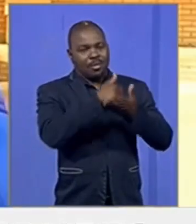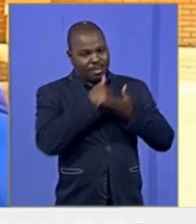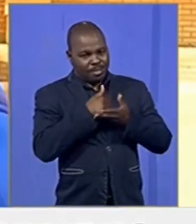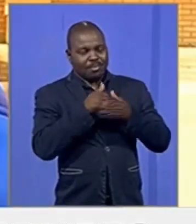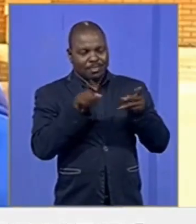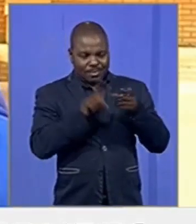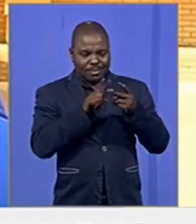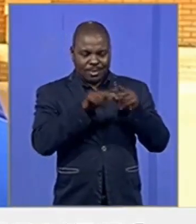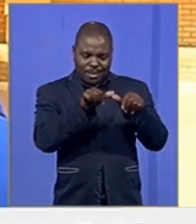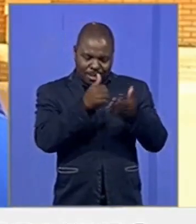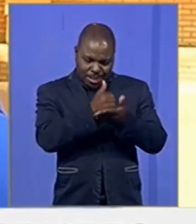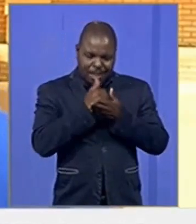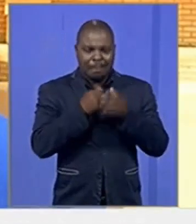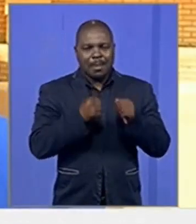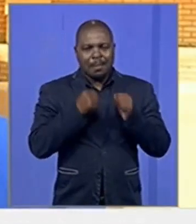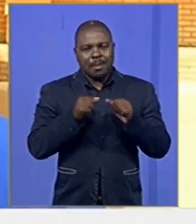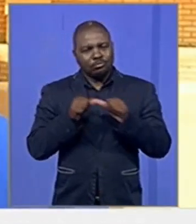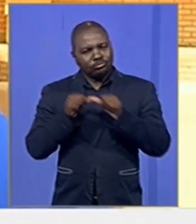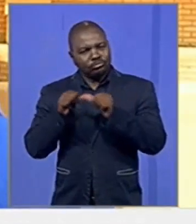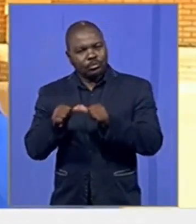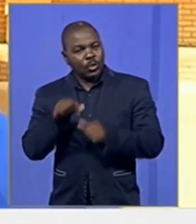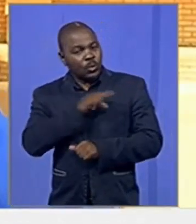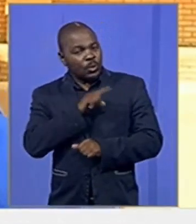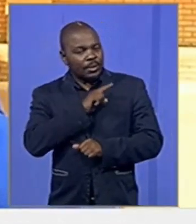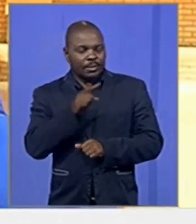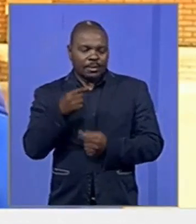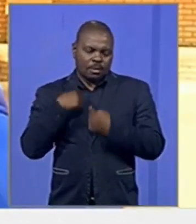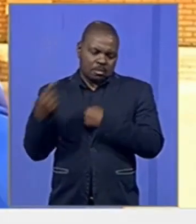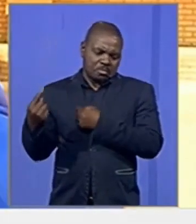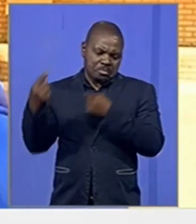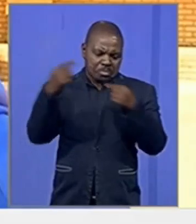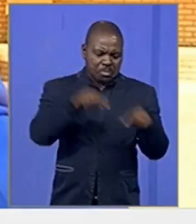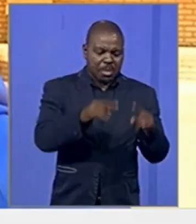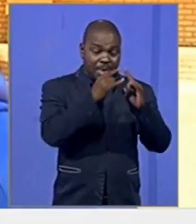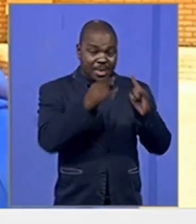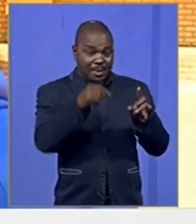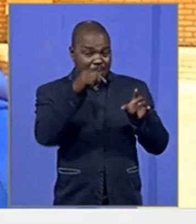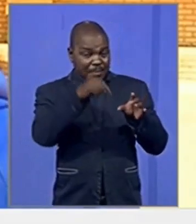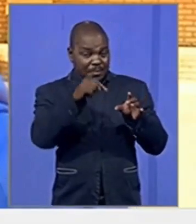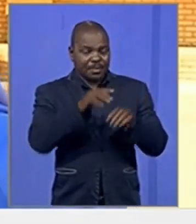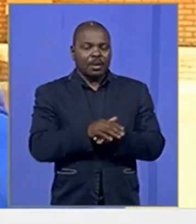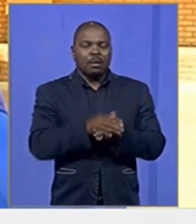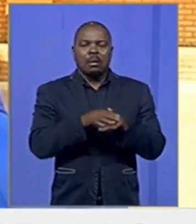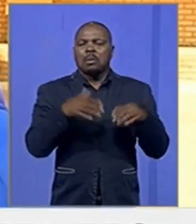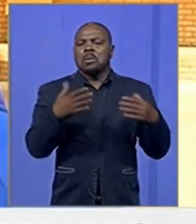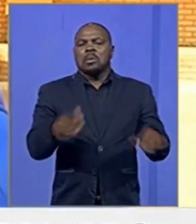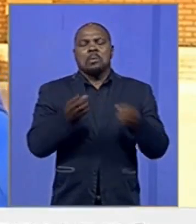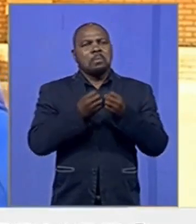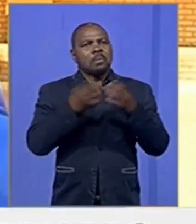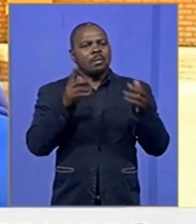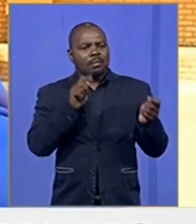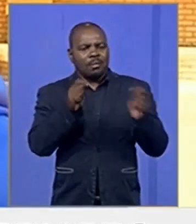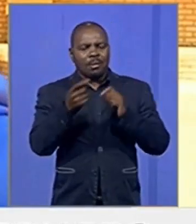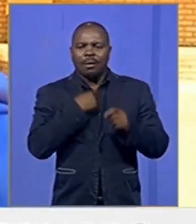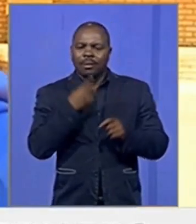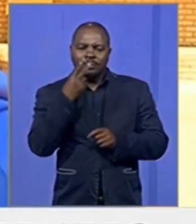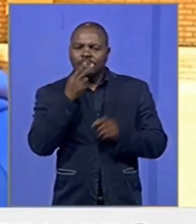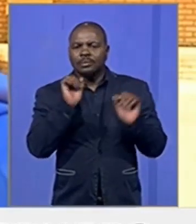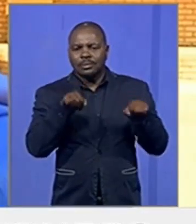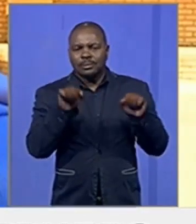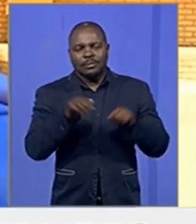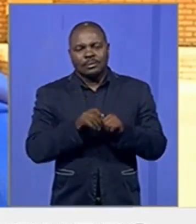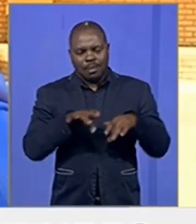tswela pelentše e re thuša ka lebaka la gore e sa le re fitlha mo kempong ya rena ye diphetogo tše dintšhi di a iponagatša di a itšweletša